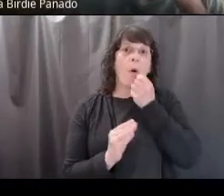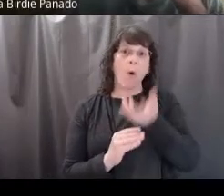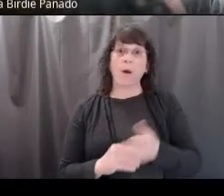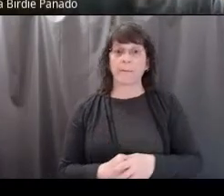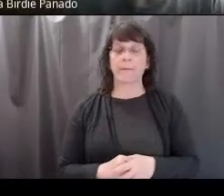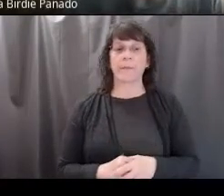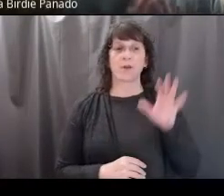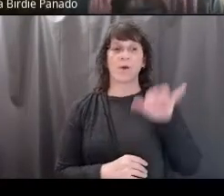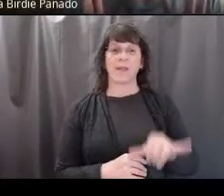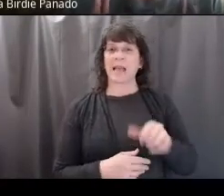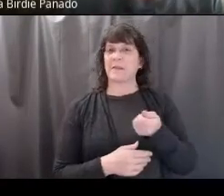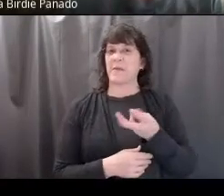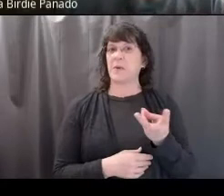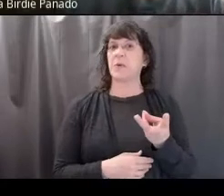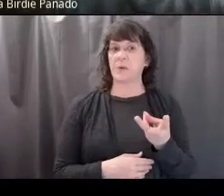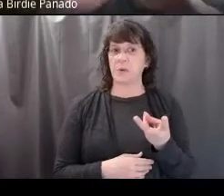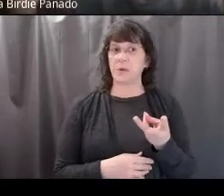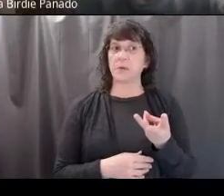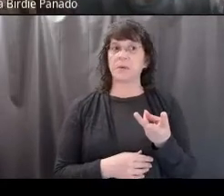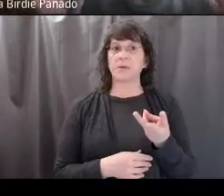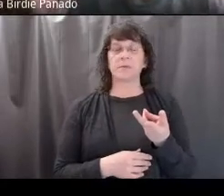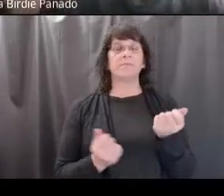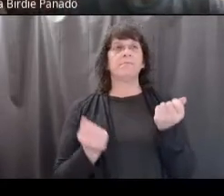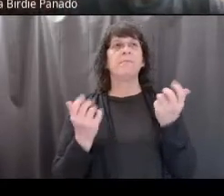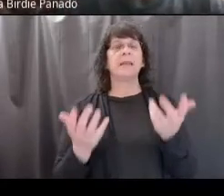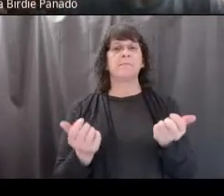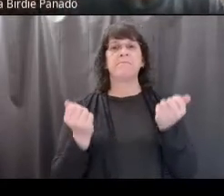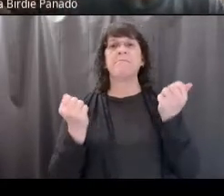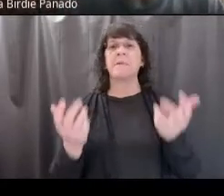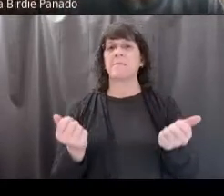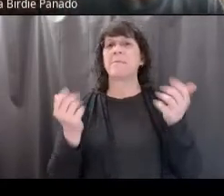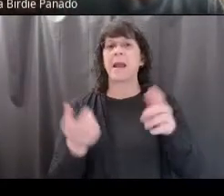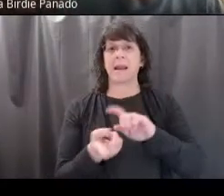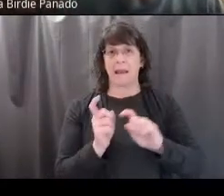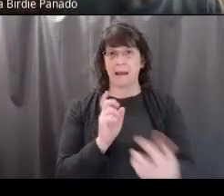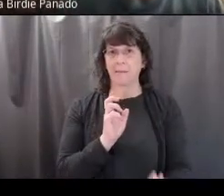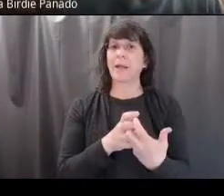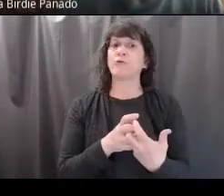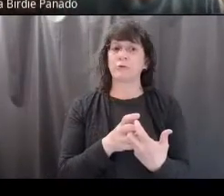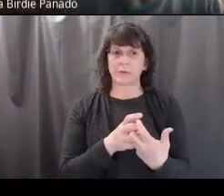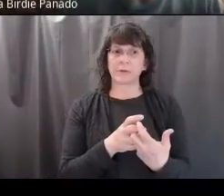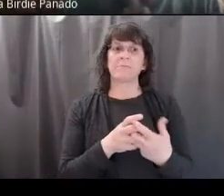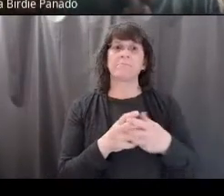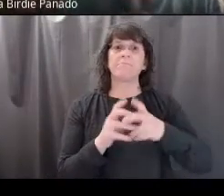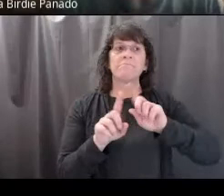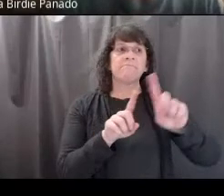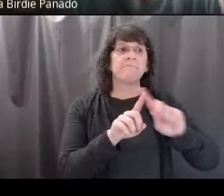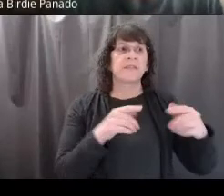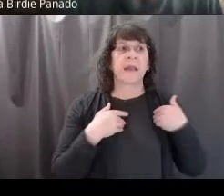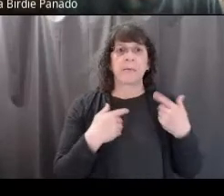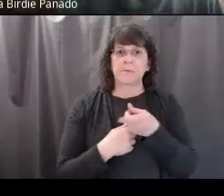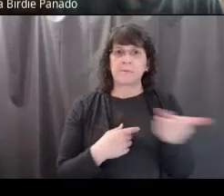So these are only a couple of thousands and thousands of adaptations that animals